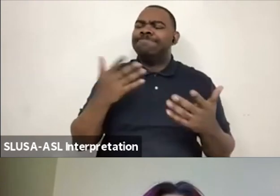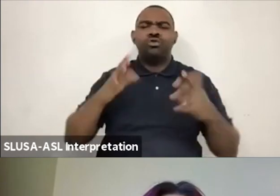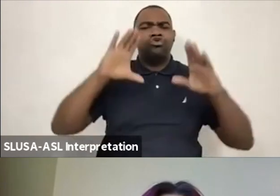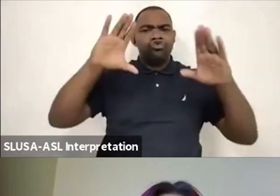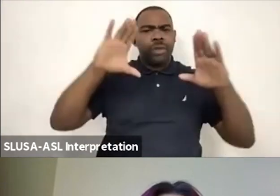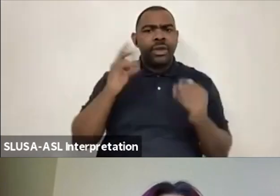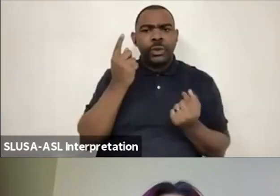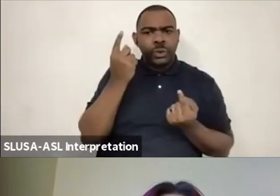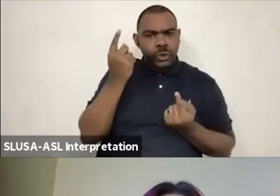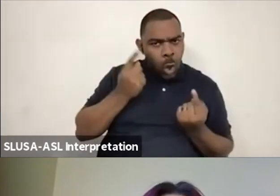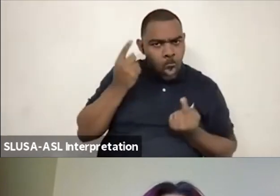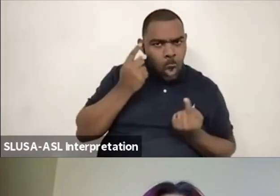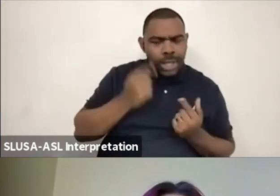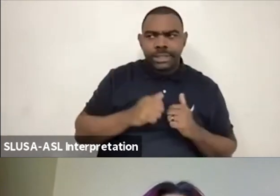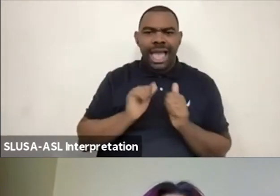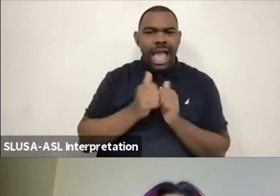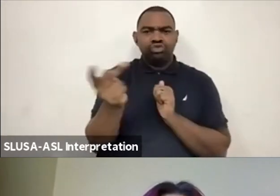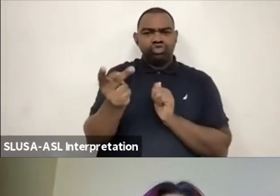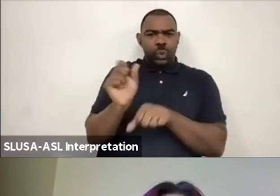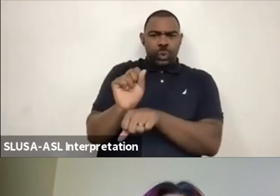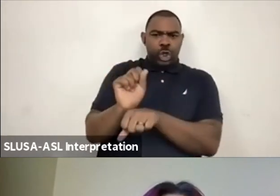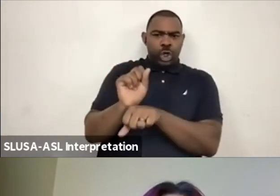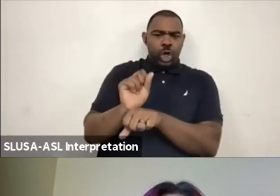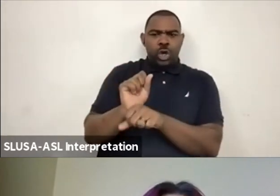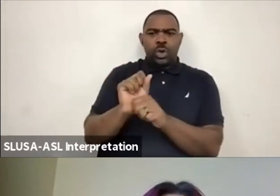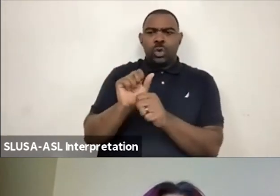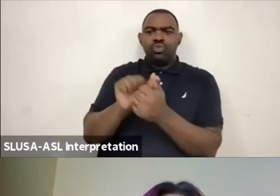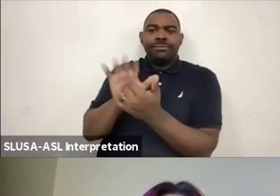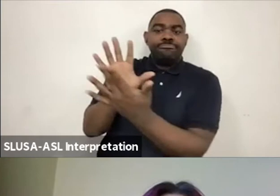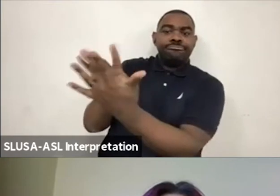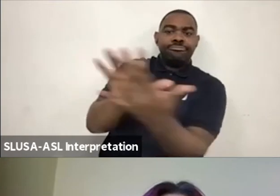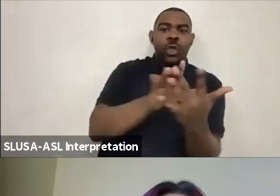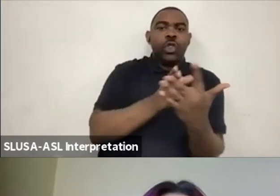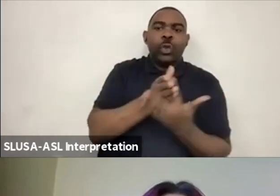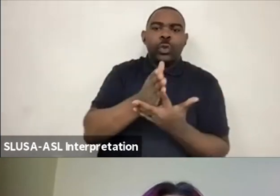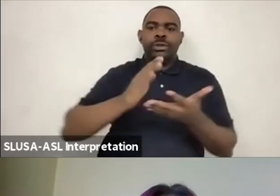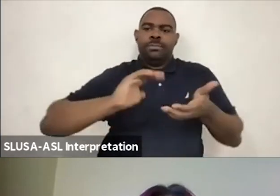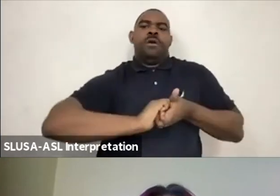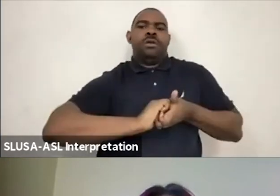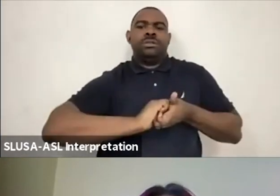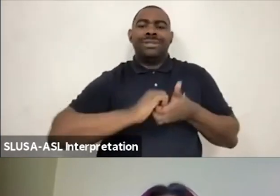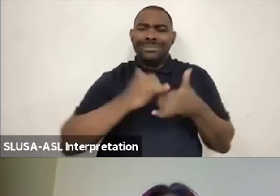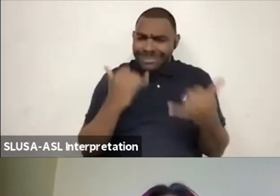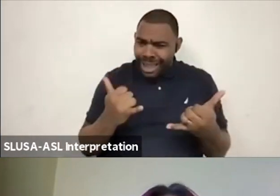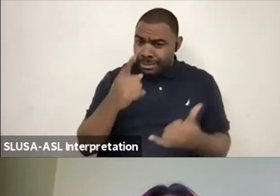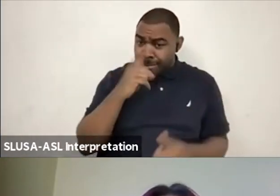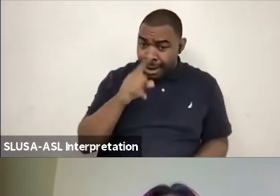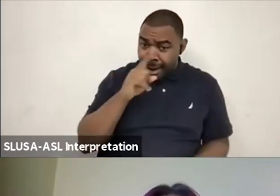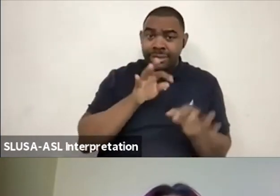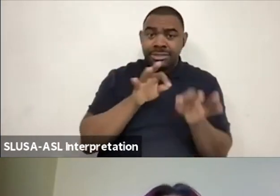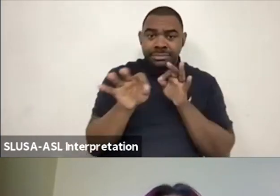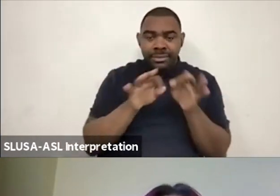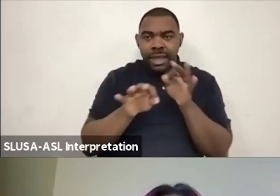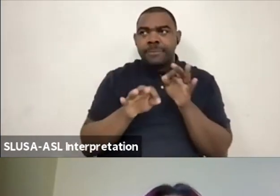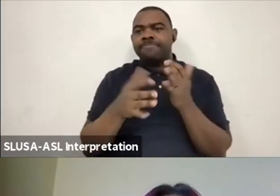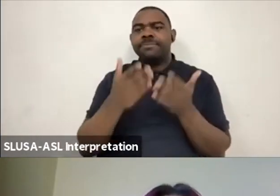thoughts about how you each work on outreach through your partnership. And now, can you share a little bit about some of the